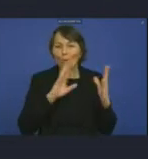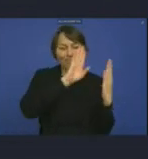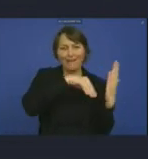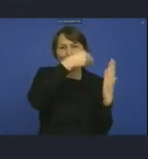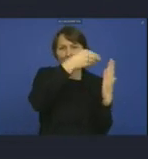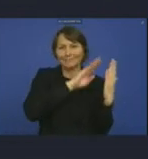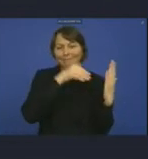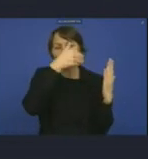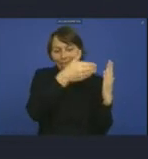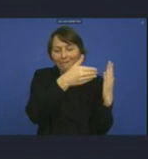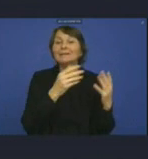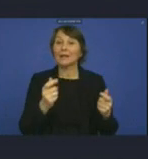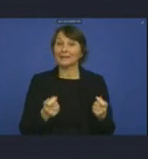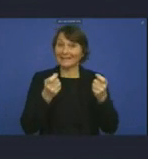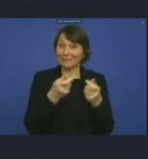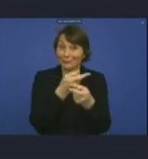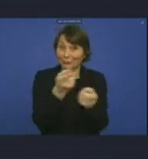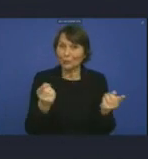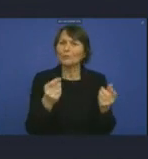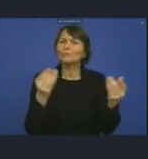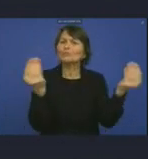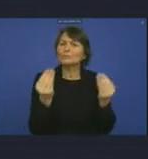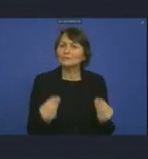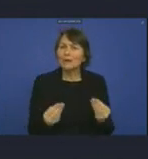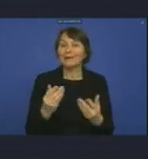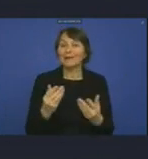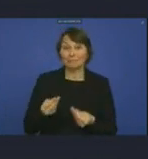prepare the grants in November, in December.